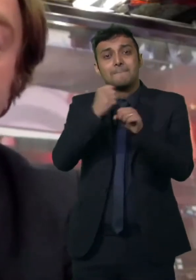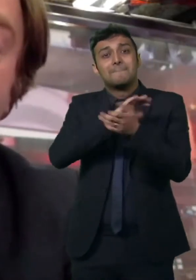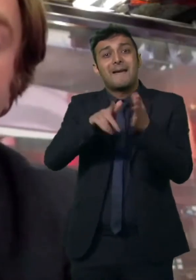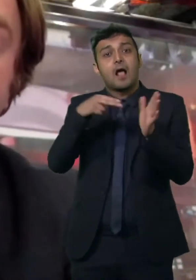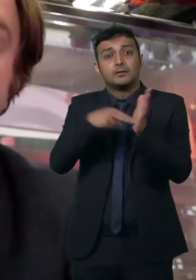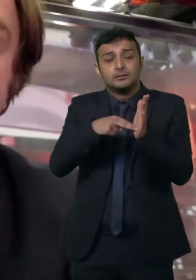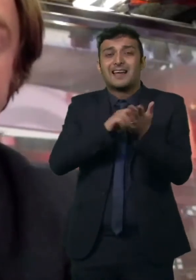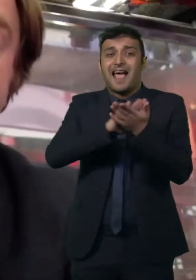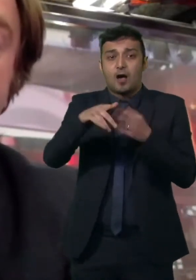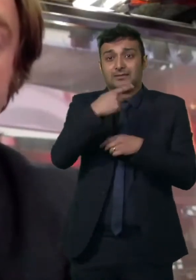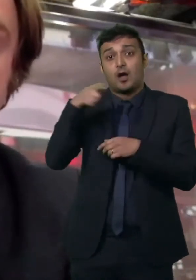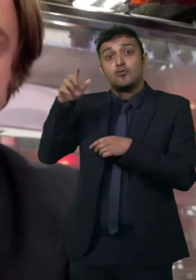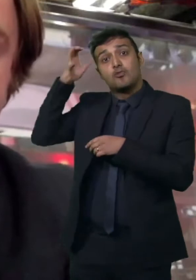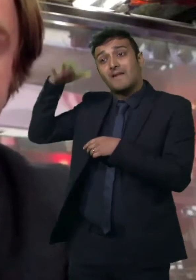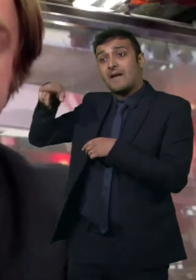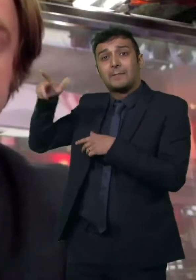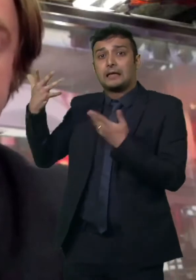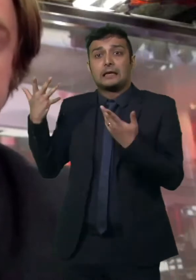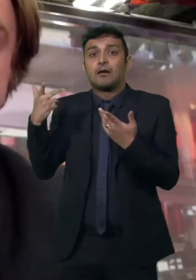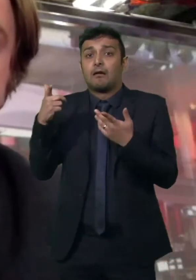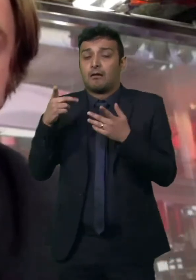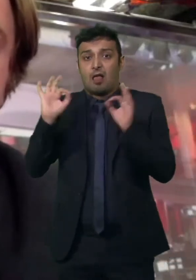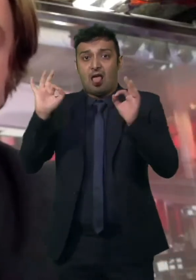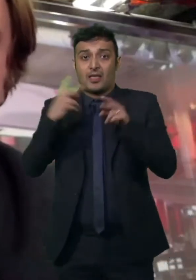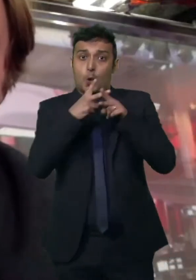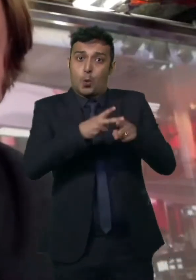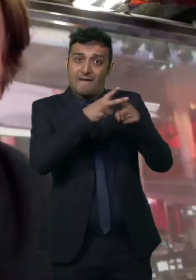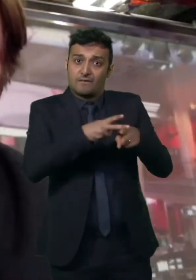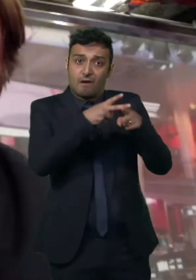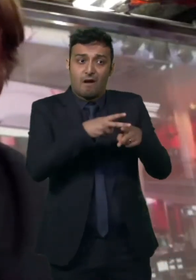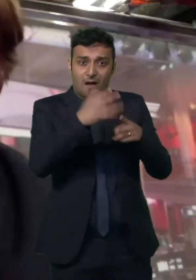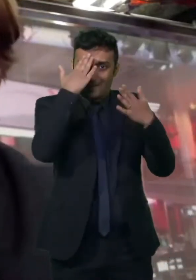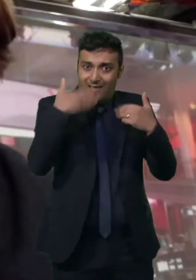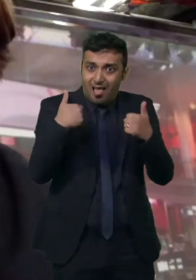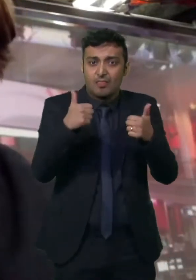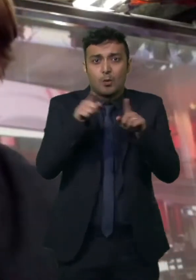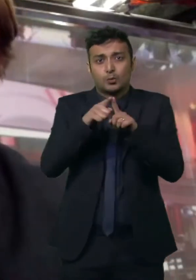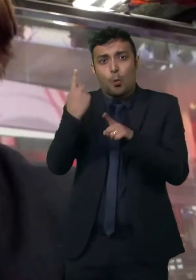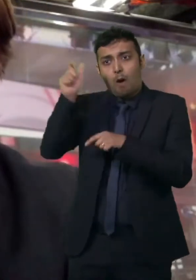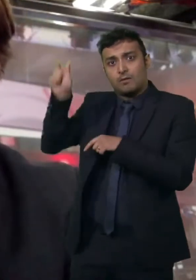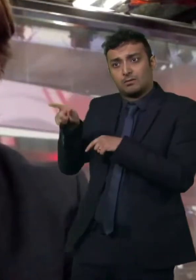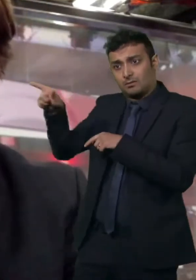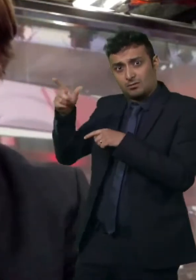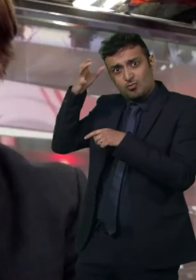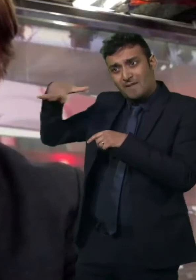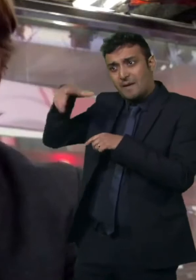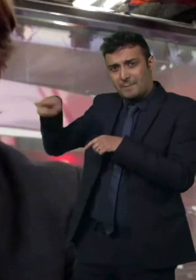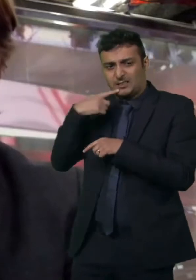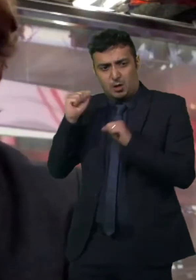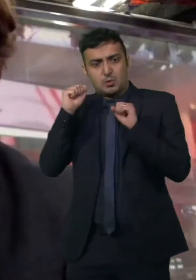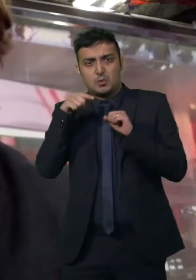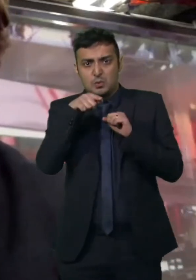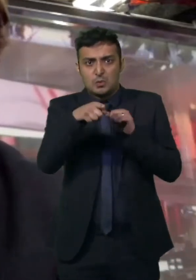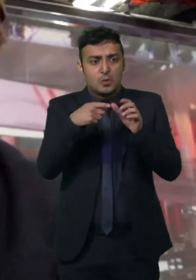how dark their son Archie's skin might be. What did you think when you heard those comments, and should Buckingham